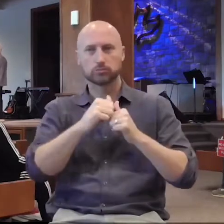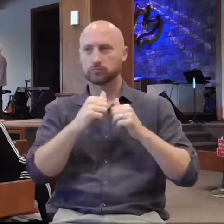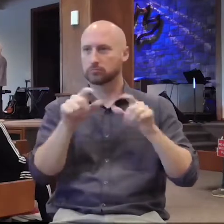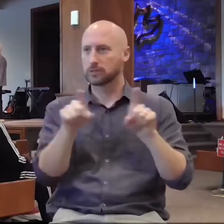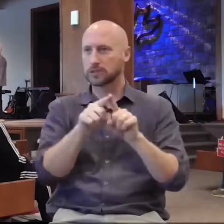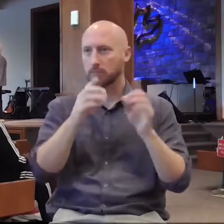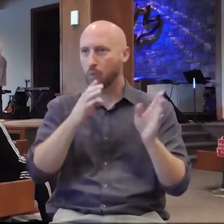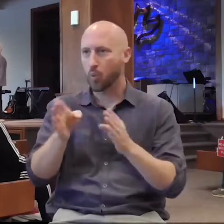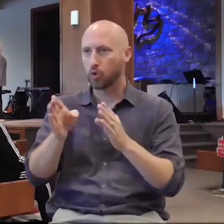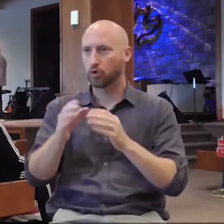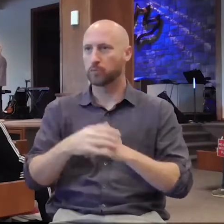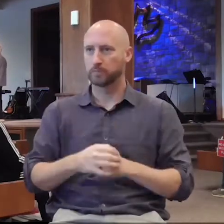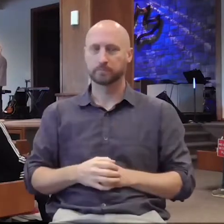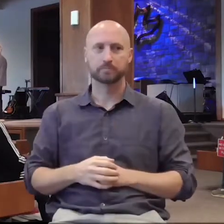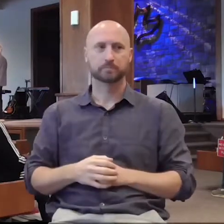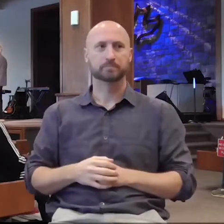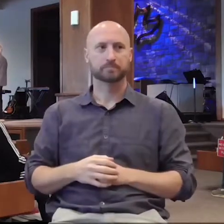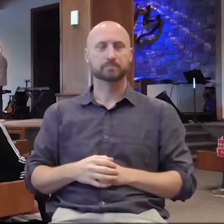pattern.